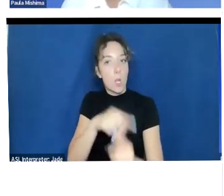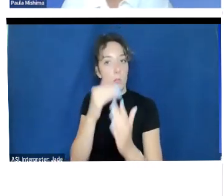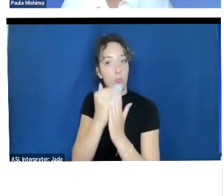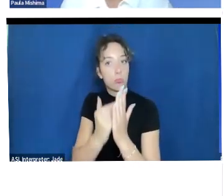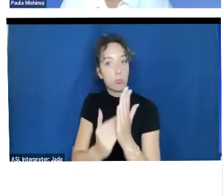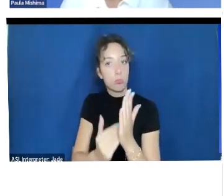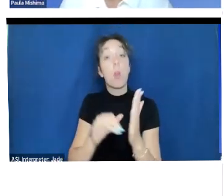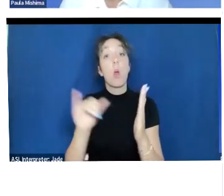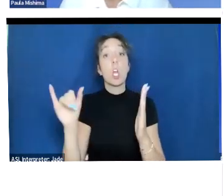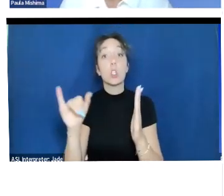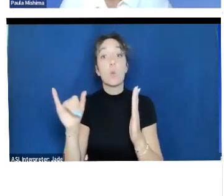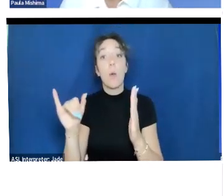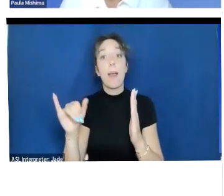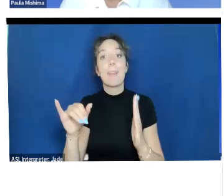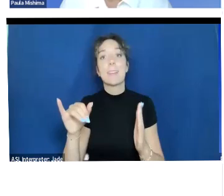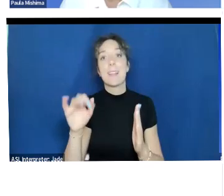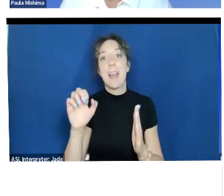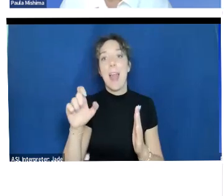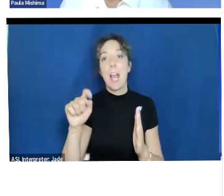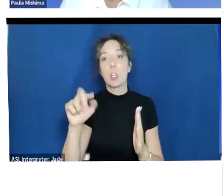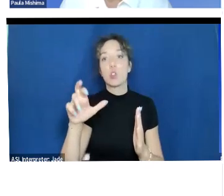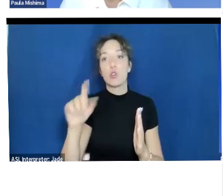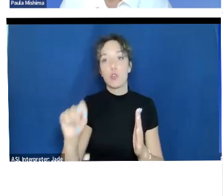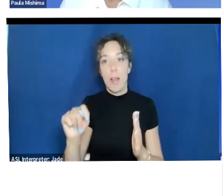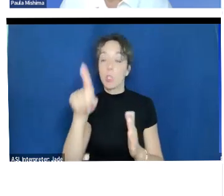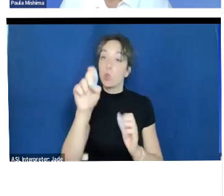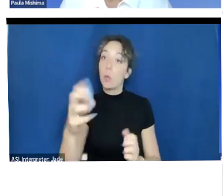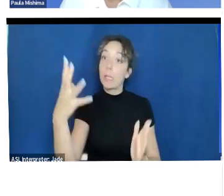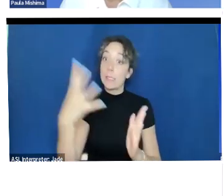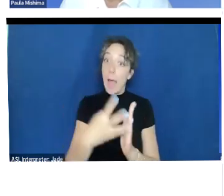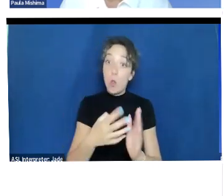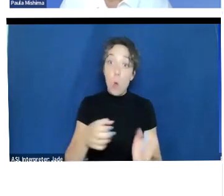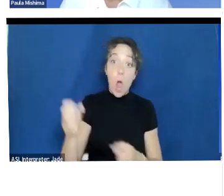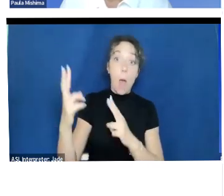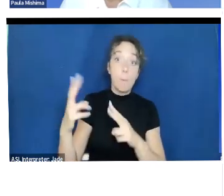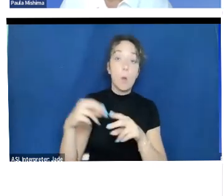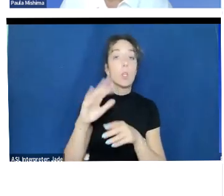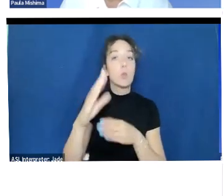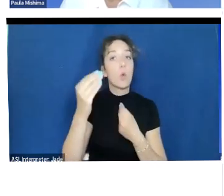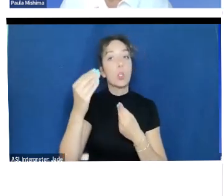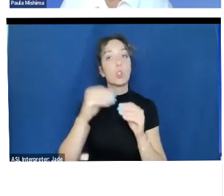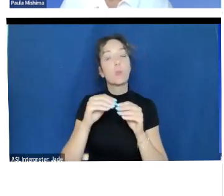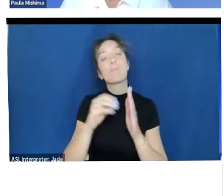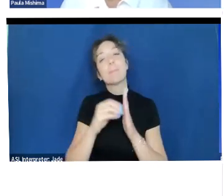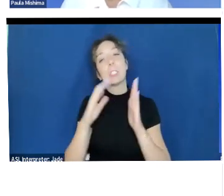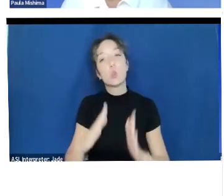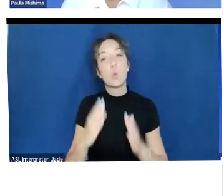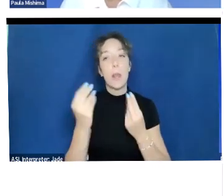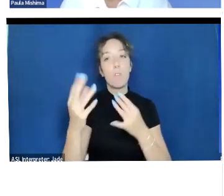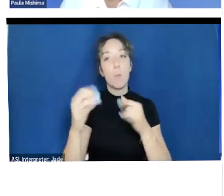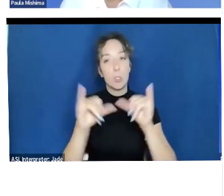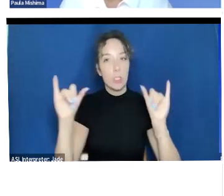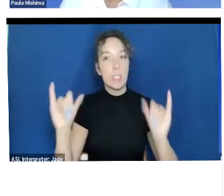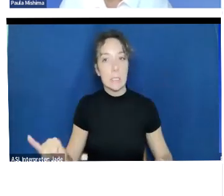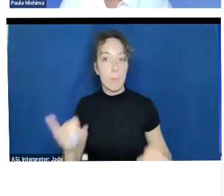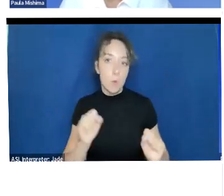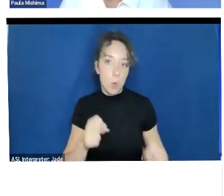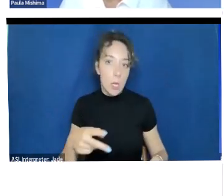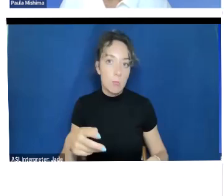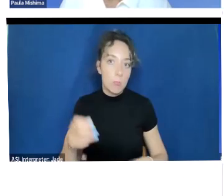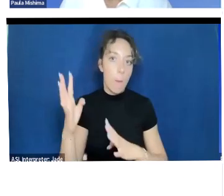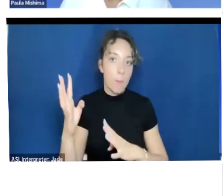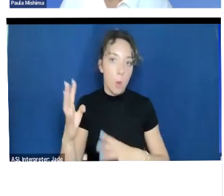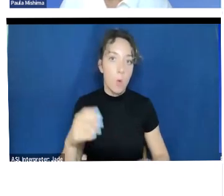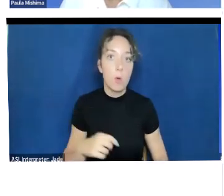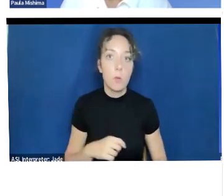as well as an extract that you can download and upload into your student information system. The report and extract